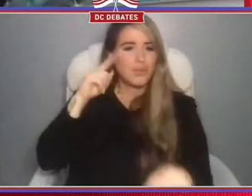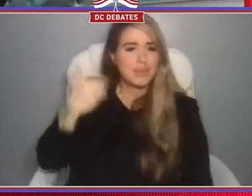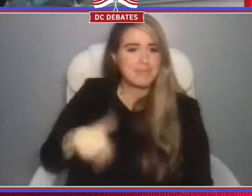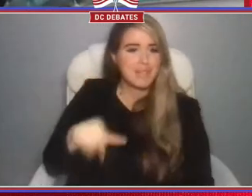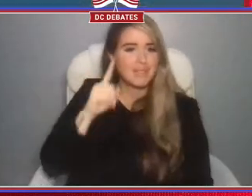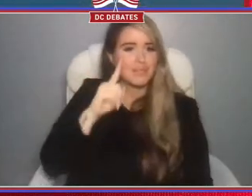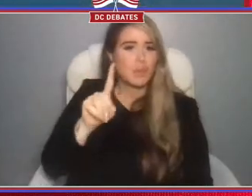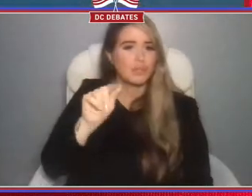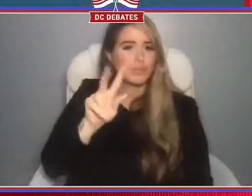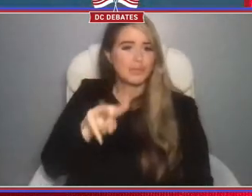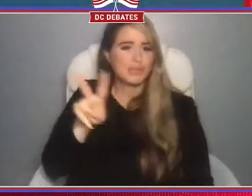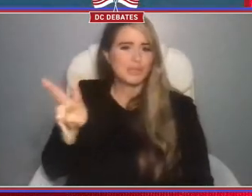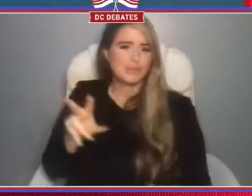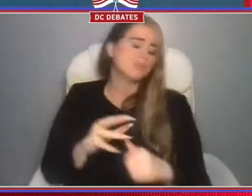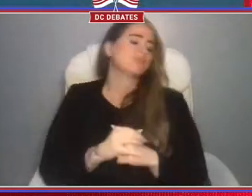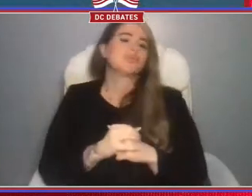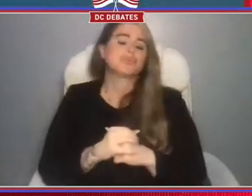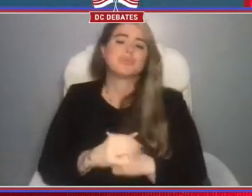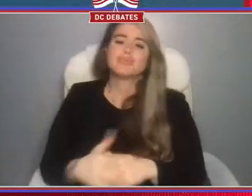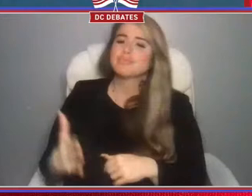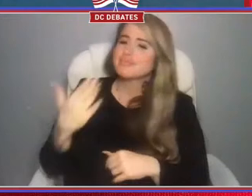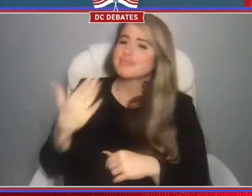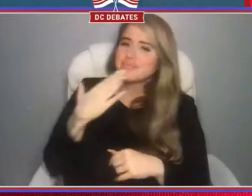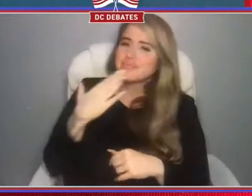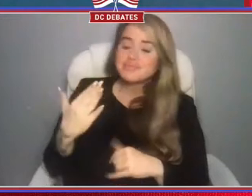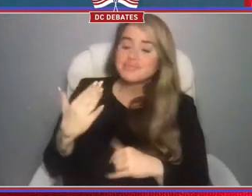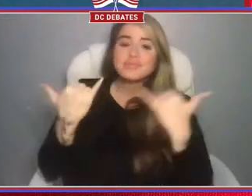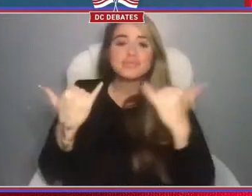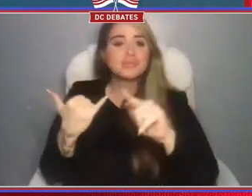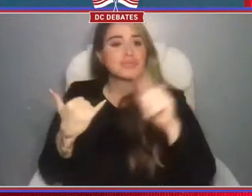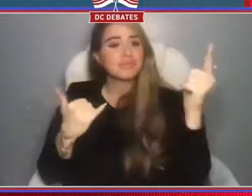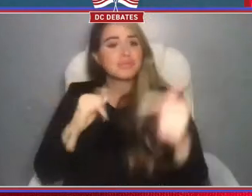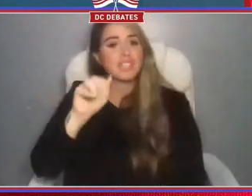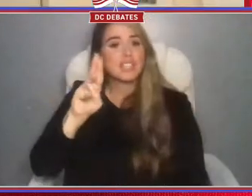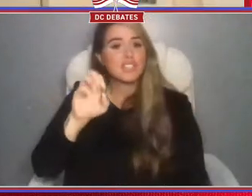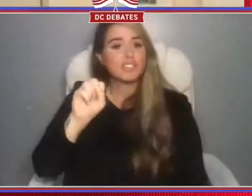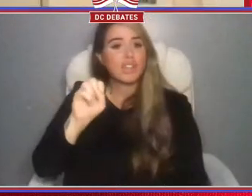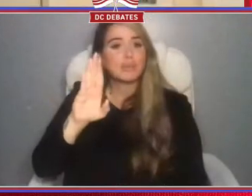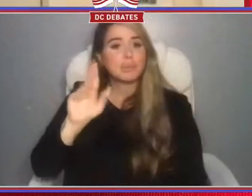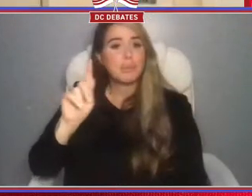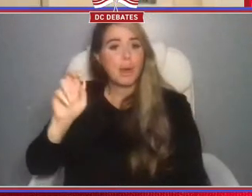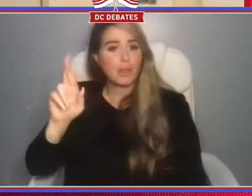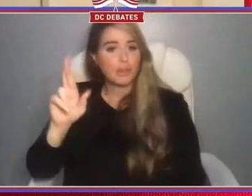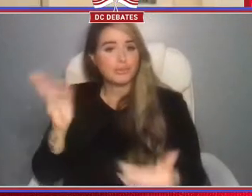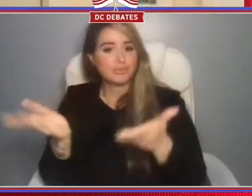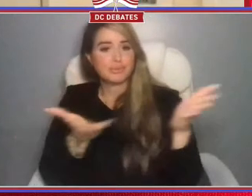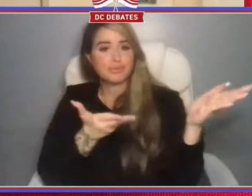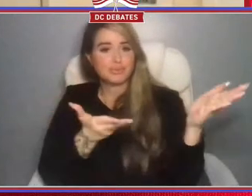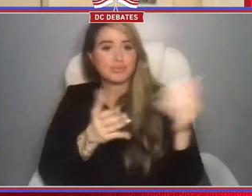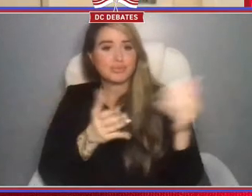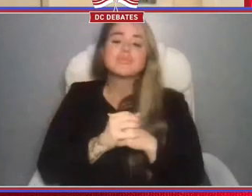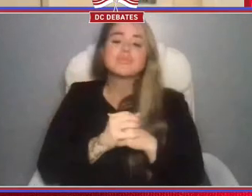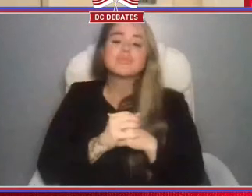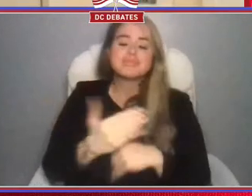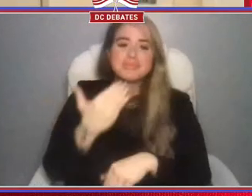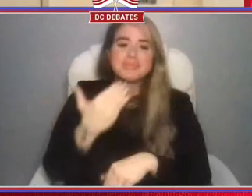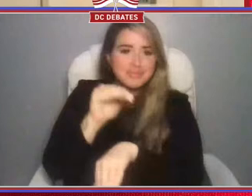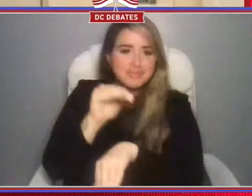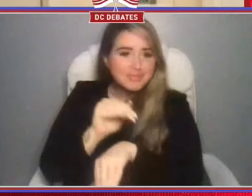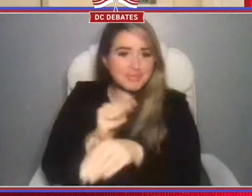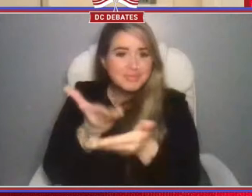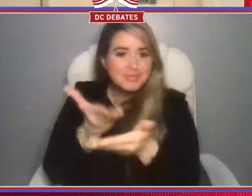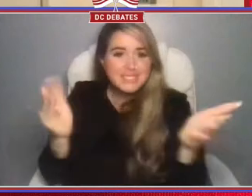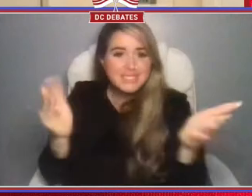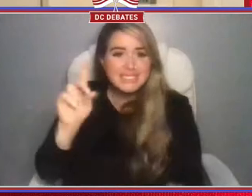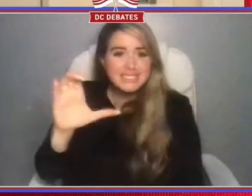2022. Thank you, Trayon White. And James Butler, your opening statement. Good evening, D.C., and thank you all for joining